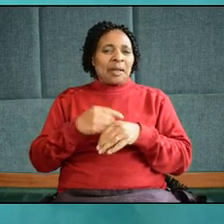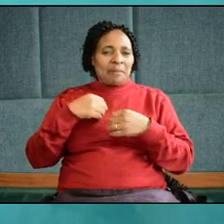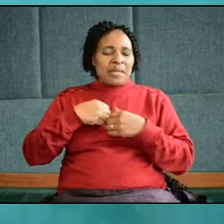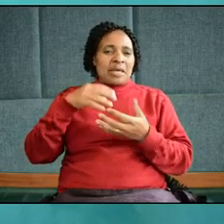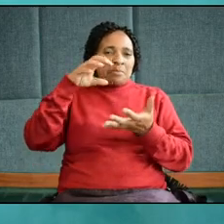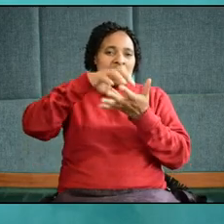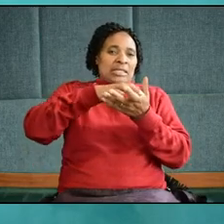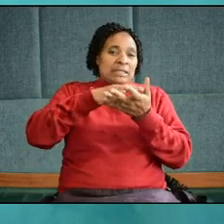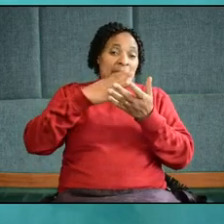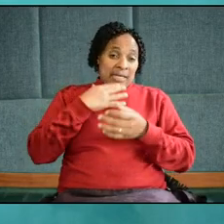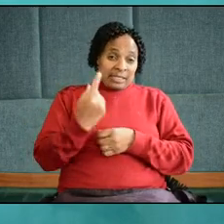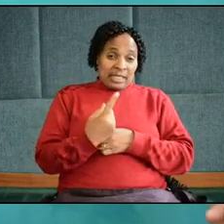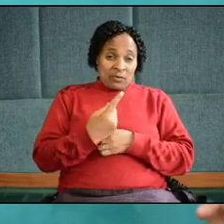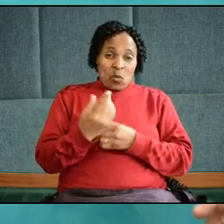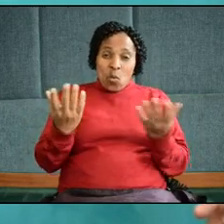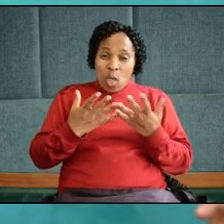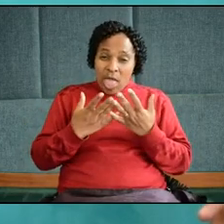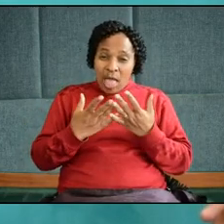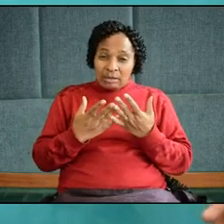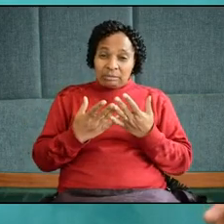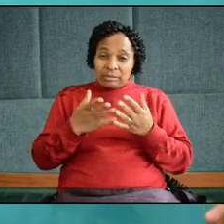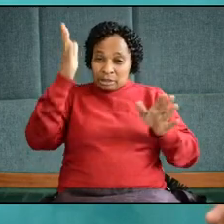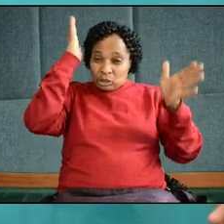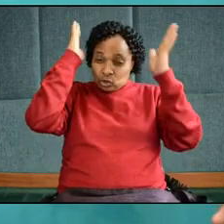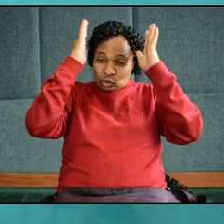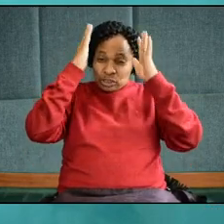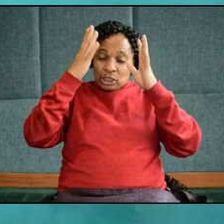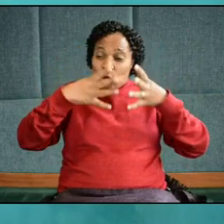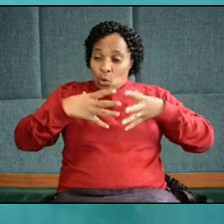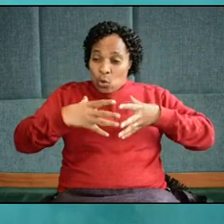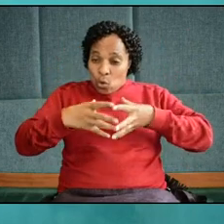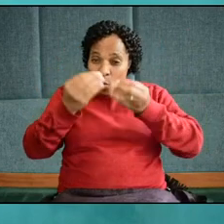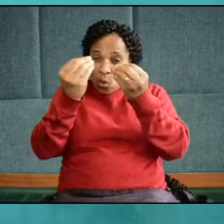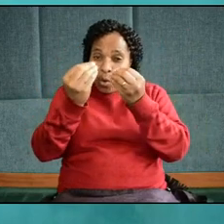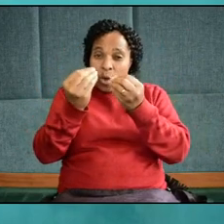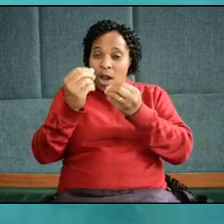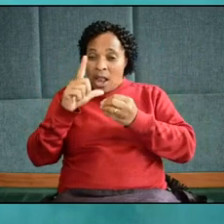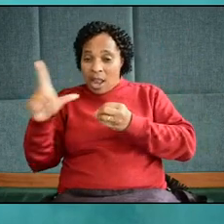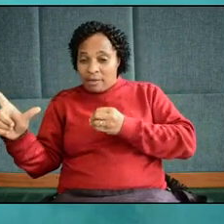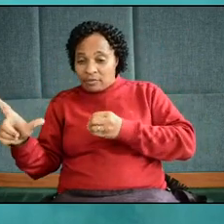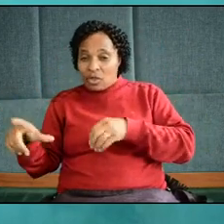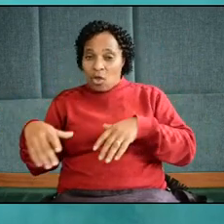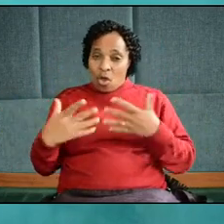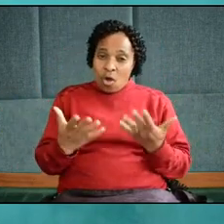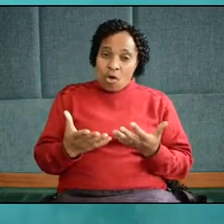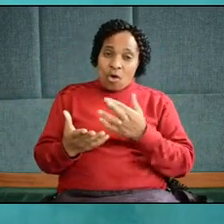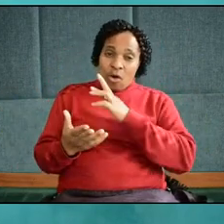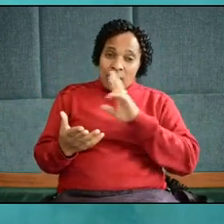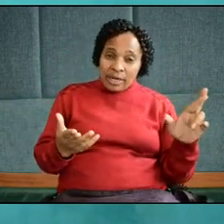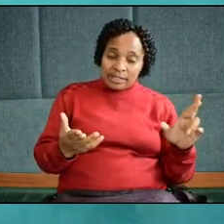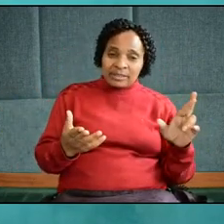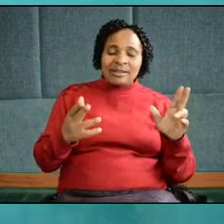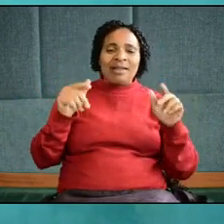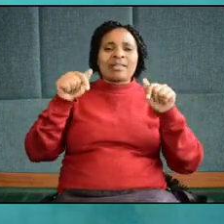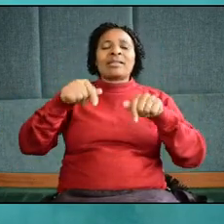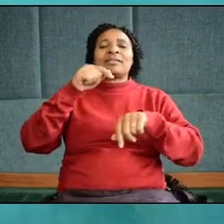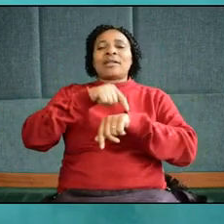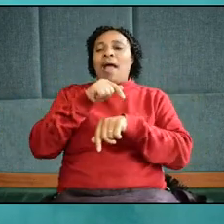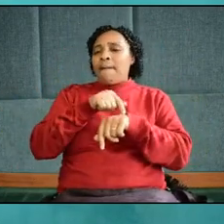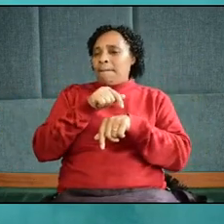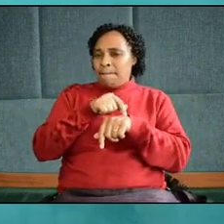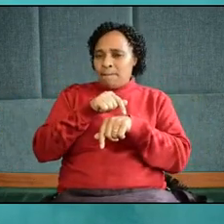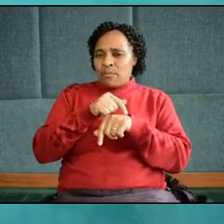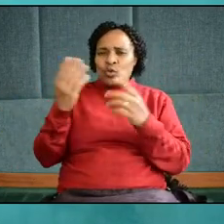myself where the donkey can either go left or right. And it is at that point